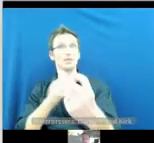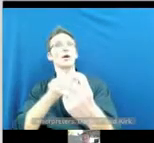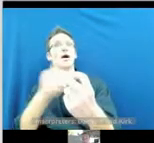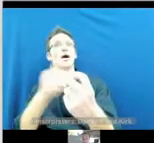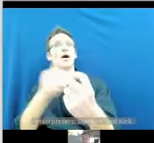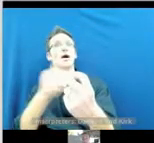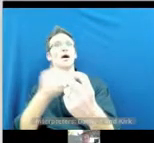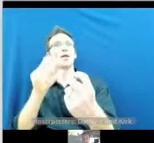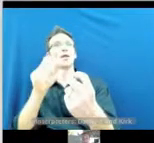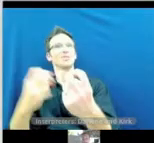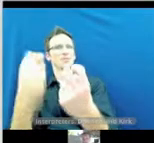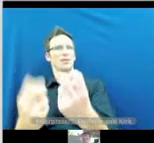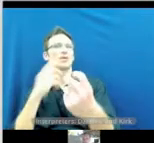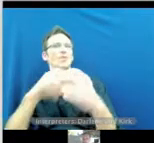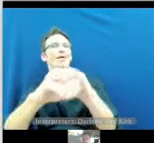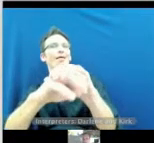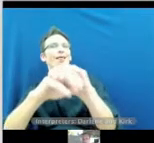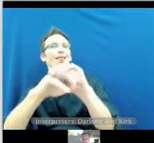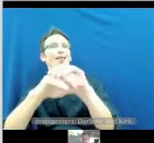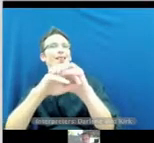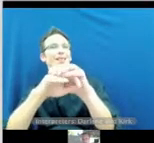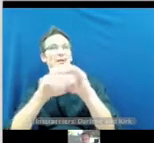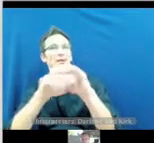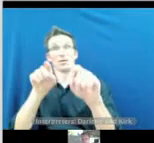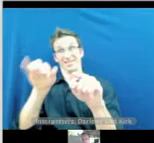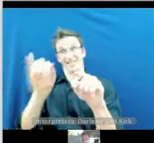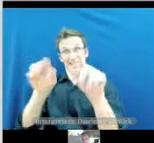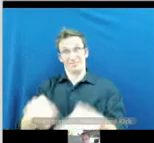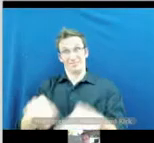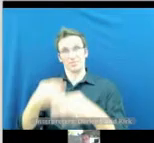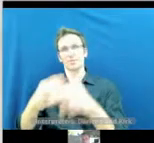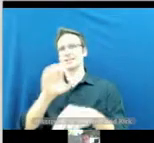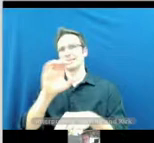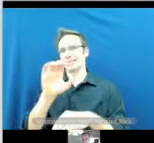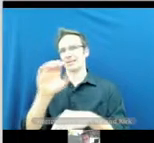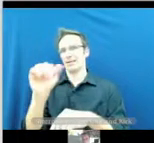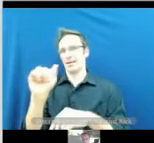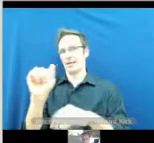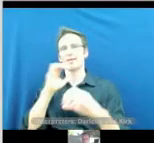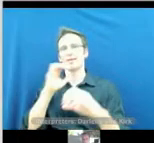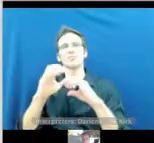a CA, a communication assistant.